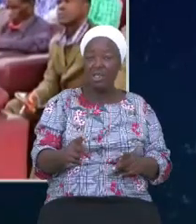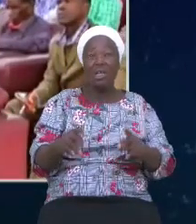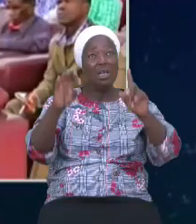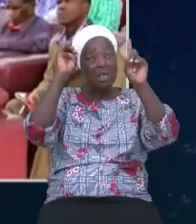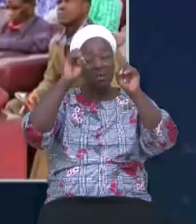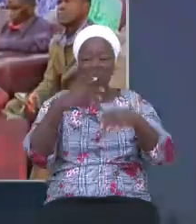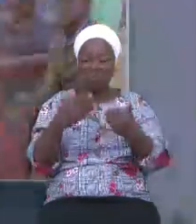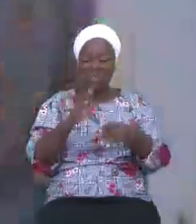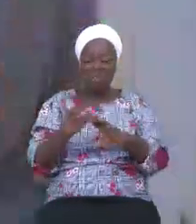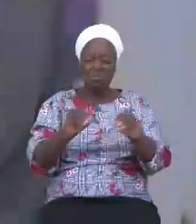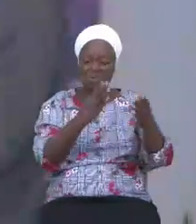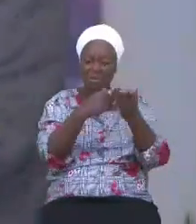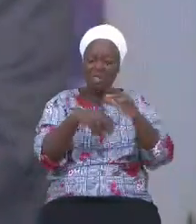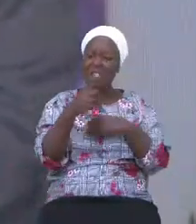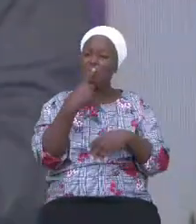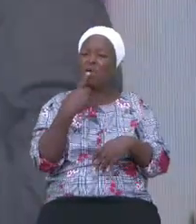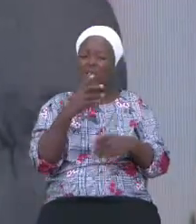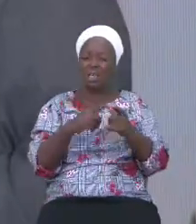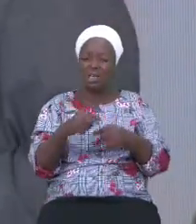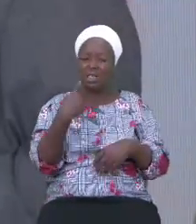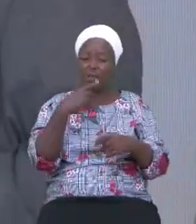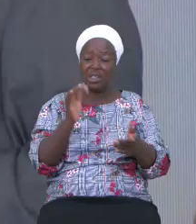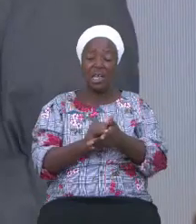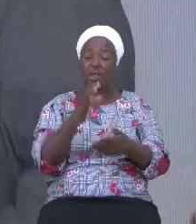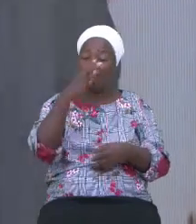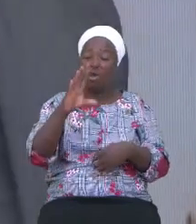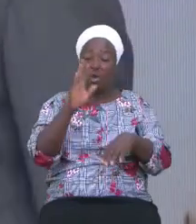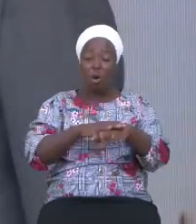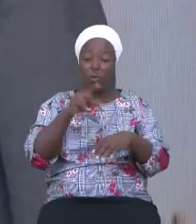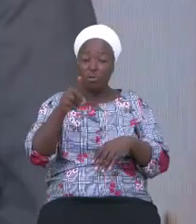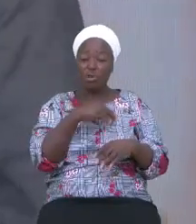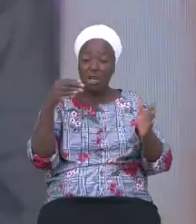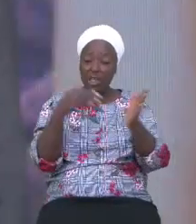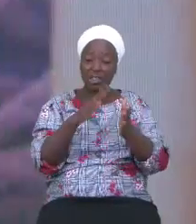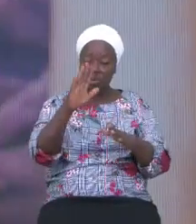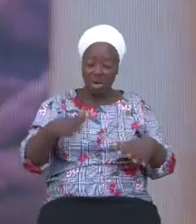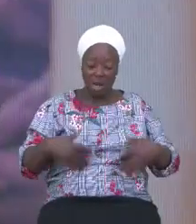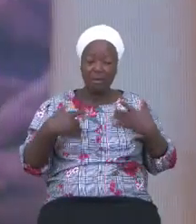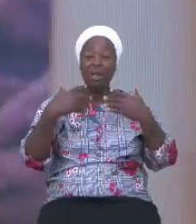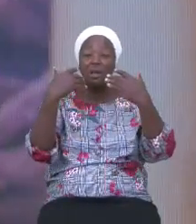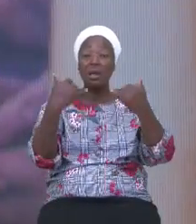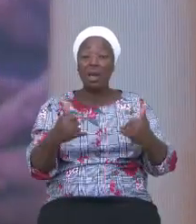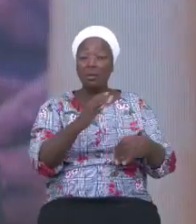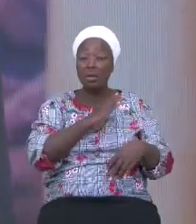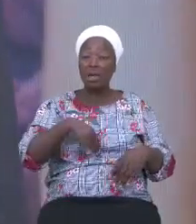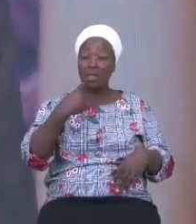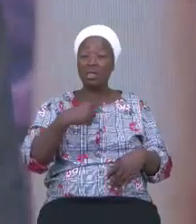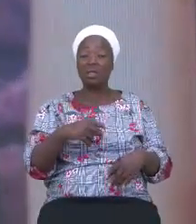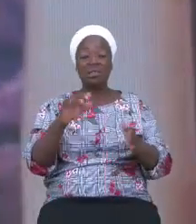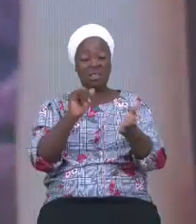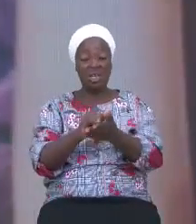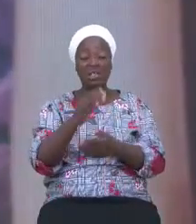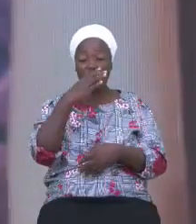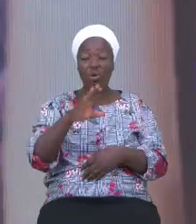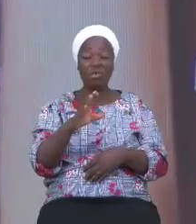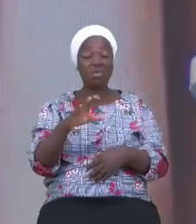the mouth and then they spoke a curse against your life. Now Christ said that